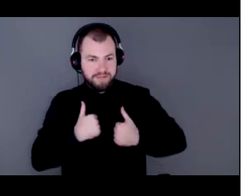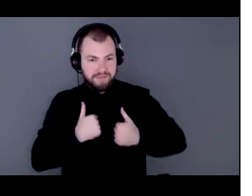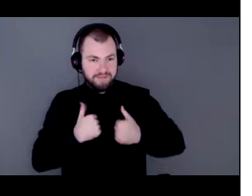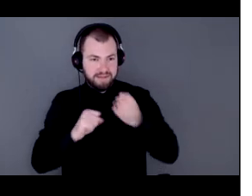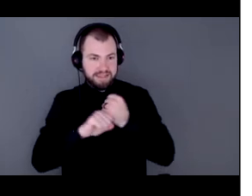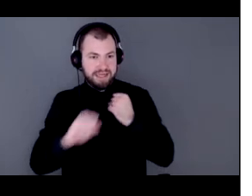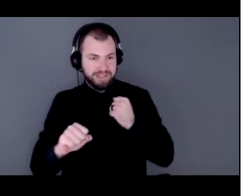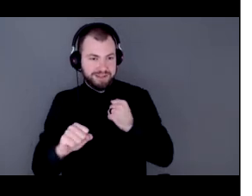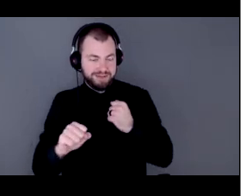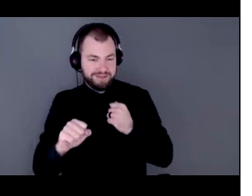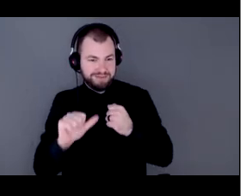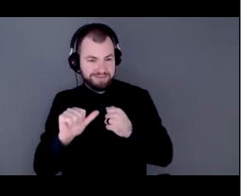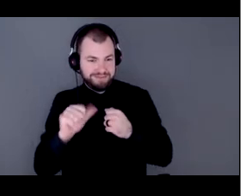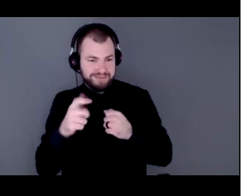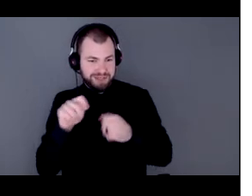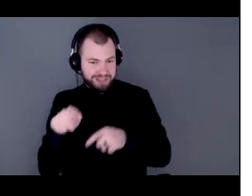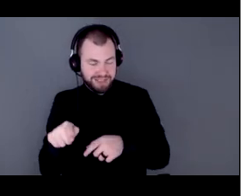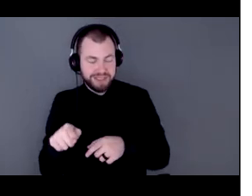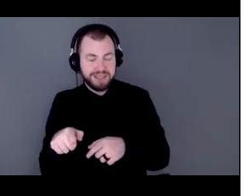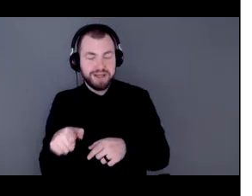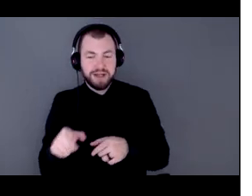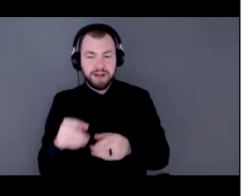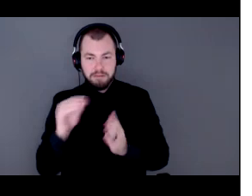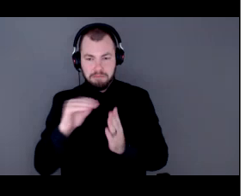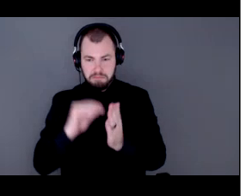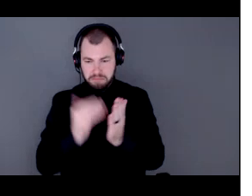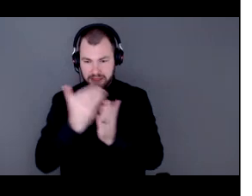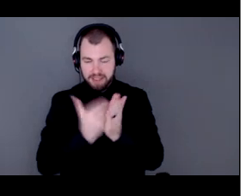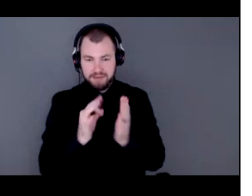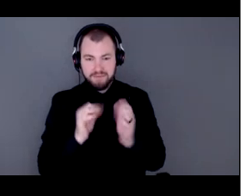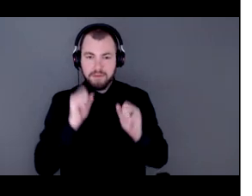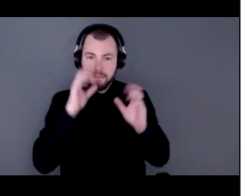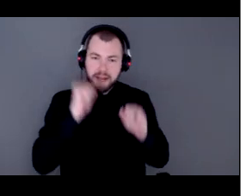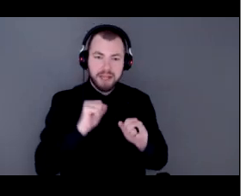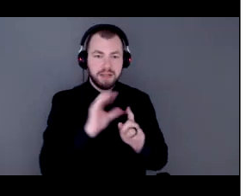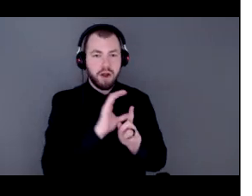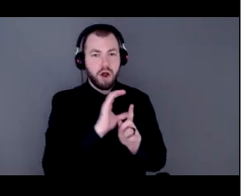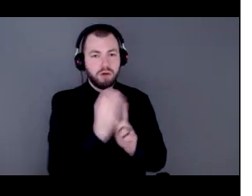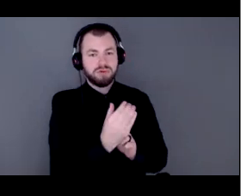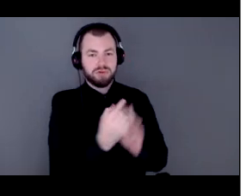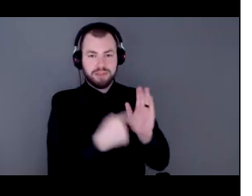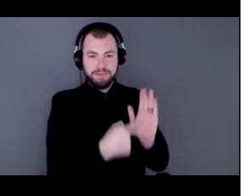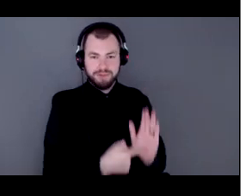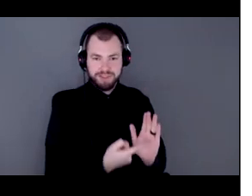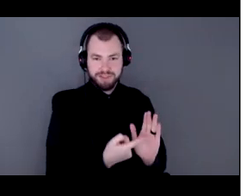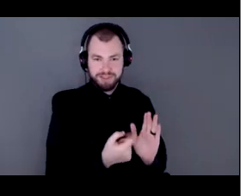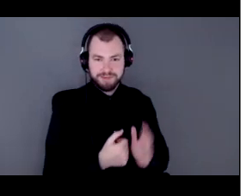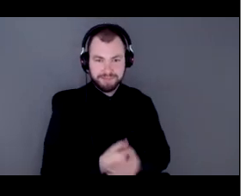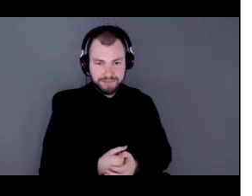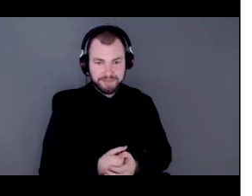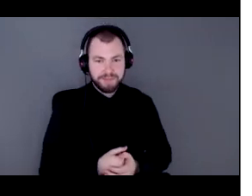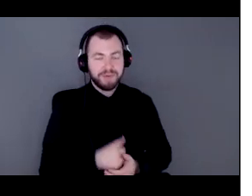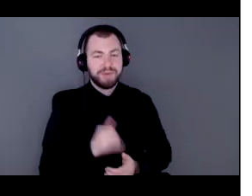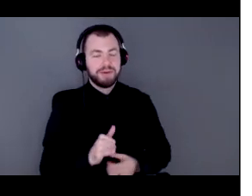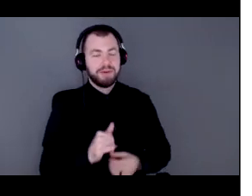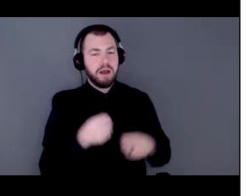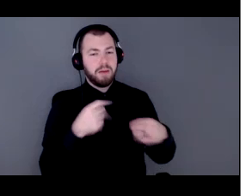put together a list of amazing cultural demos. And so these were opportunities to hear